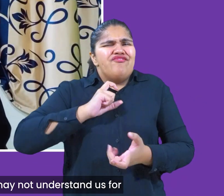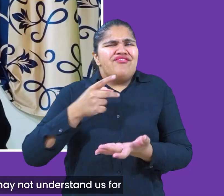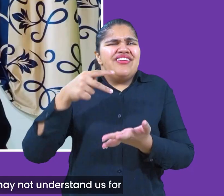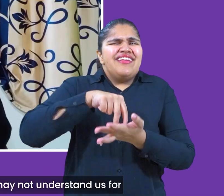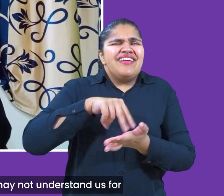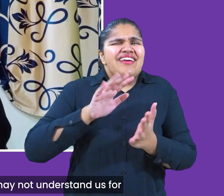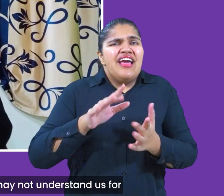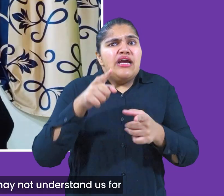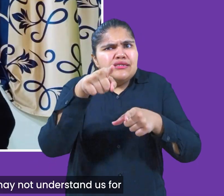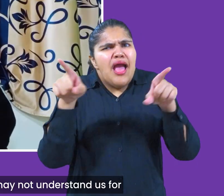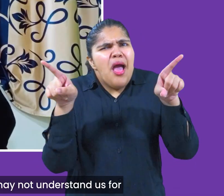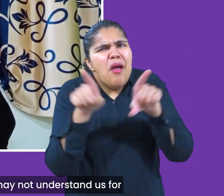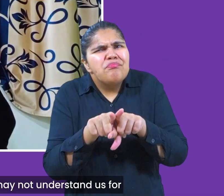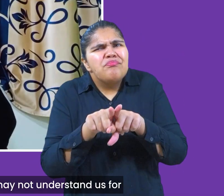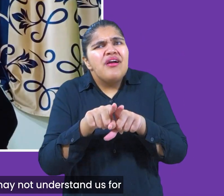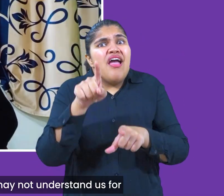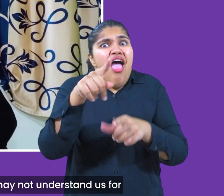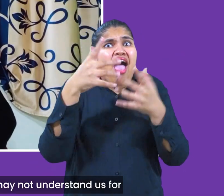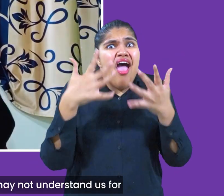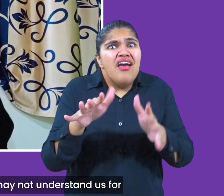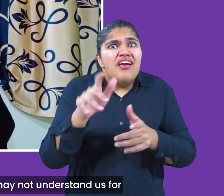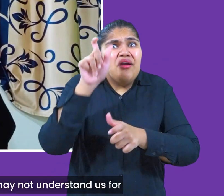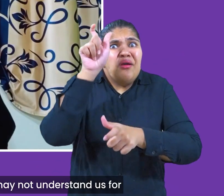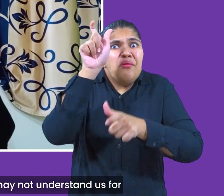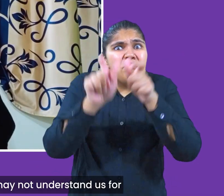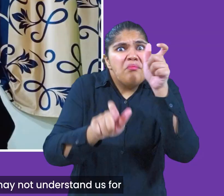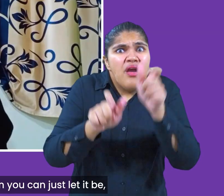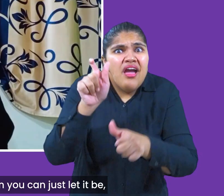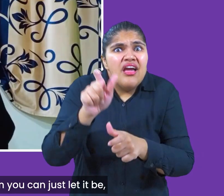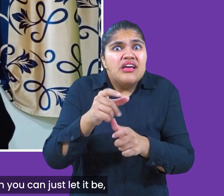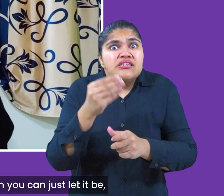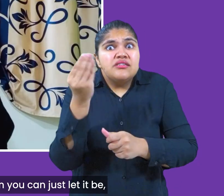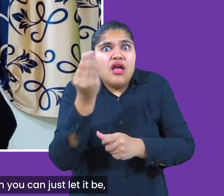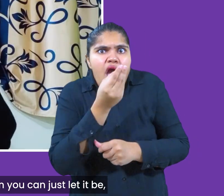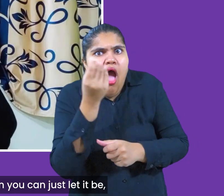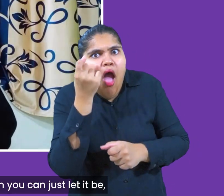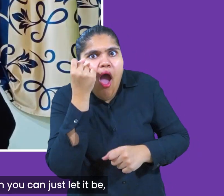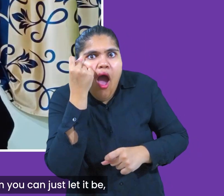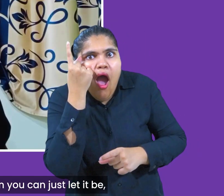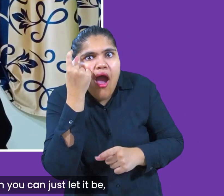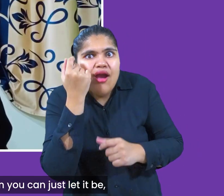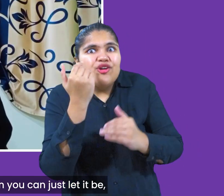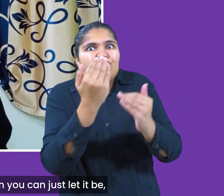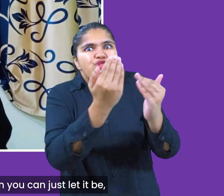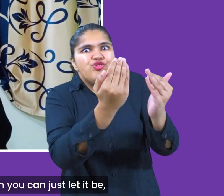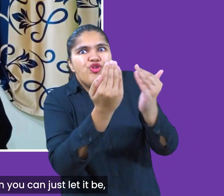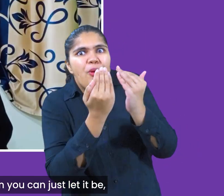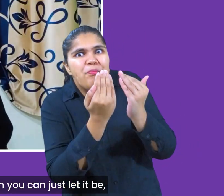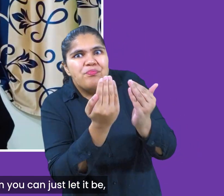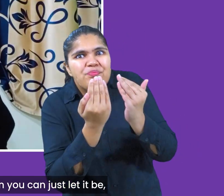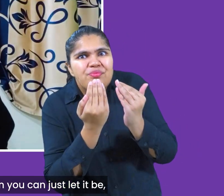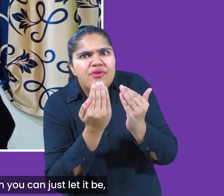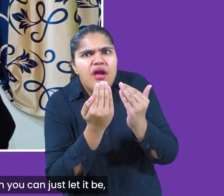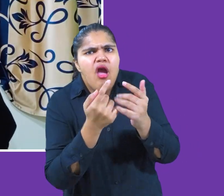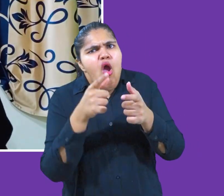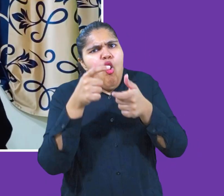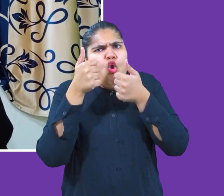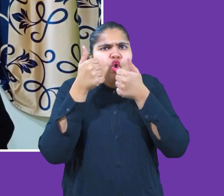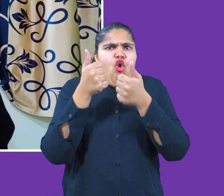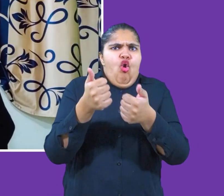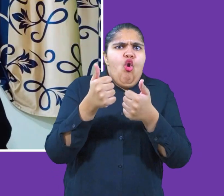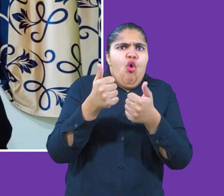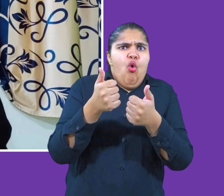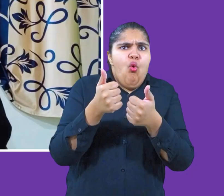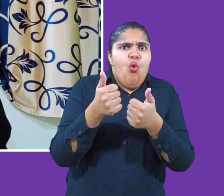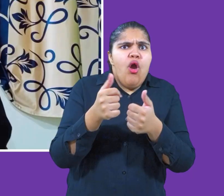lot. And at the same time, people who may not understand us for any of the reasons, then you can just let it be, let it